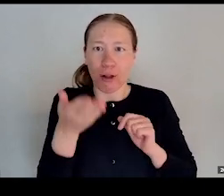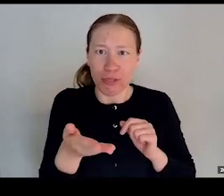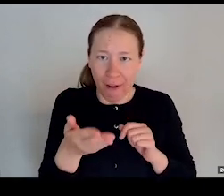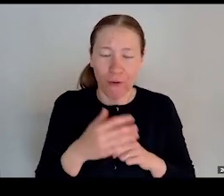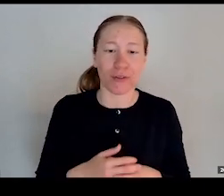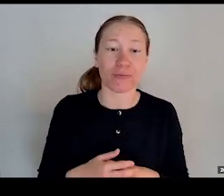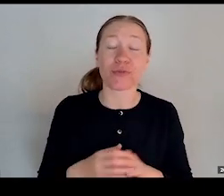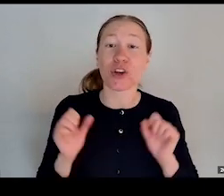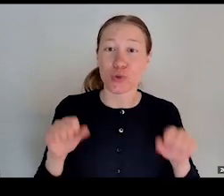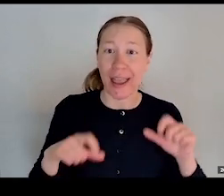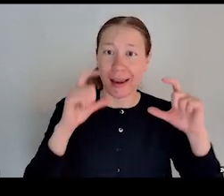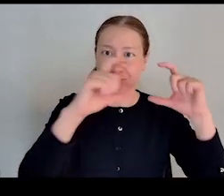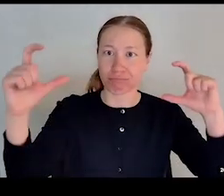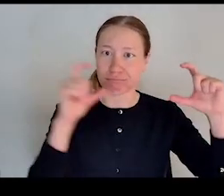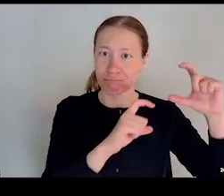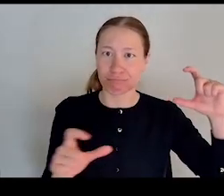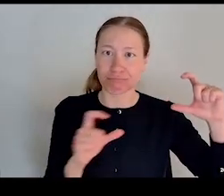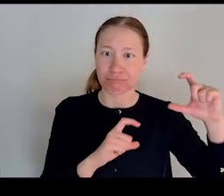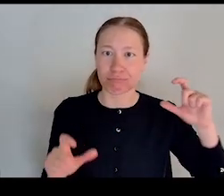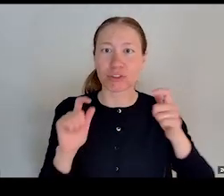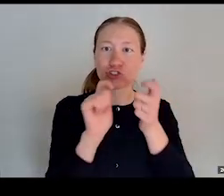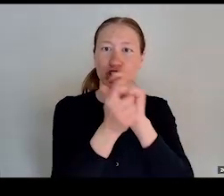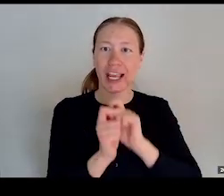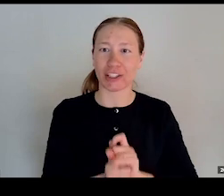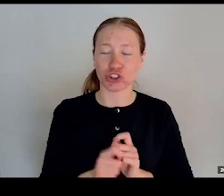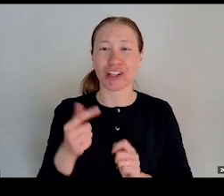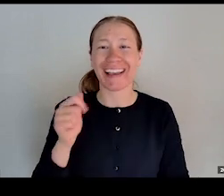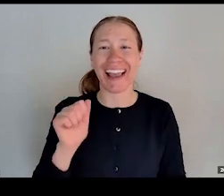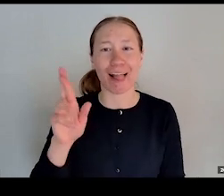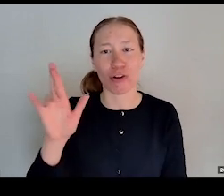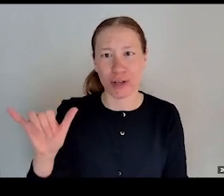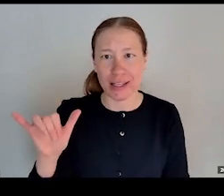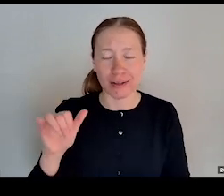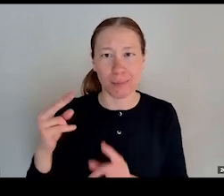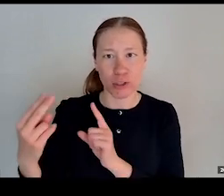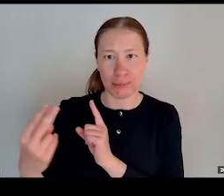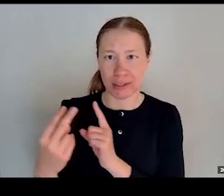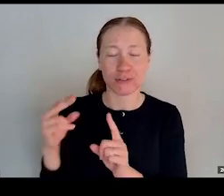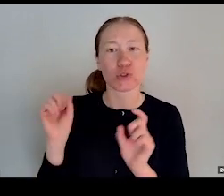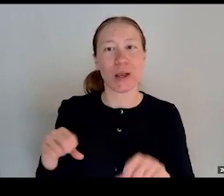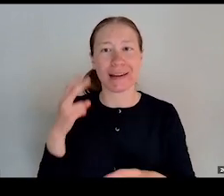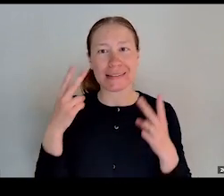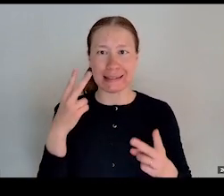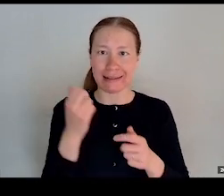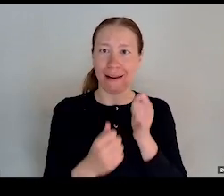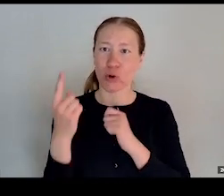rearranging the gallery view of participants on the projector screen to prioritize the videos of remote participants.